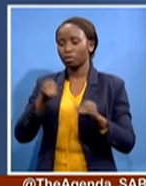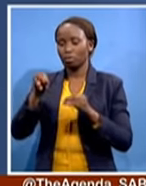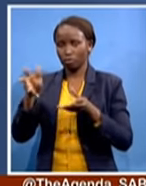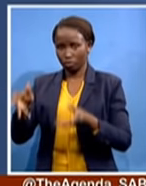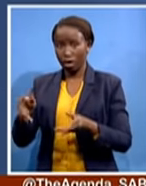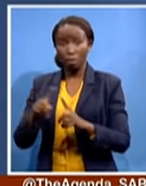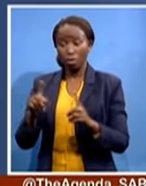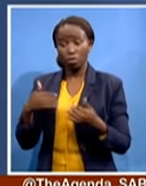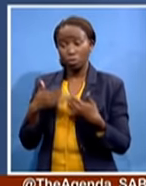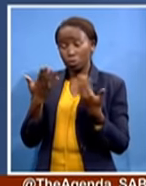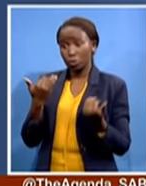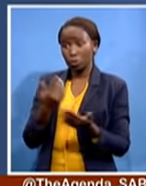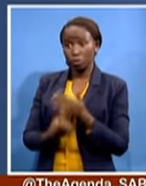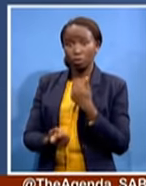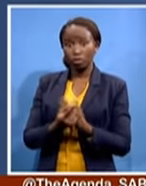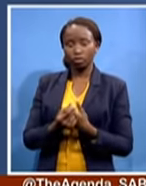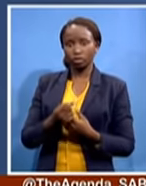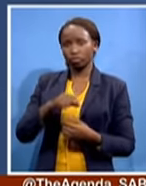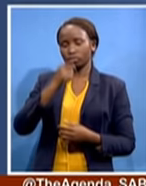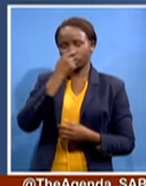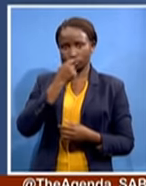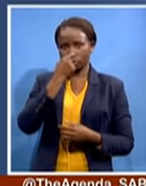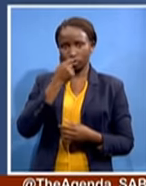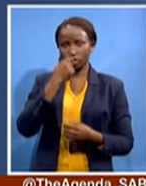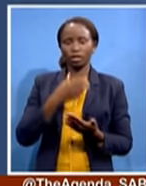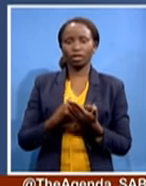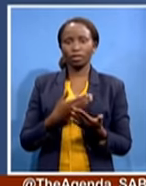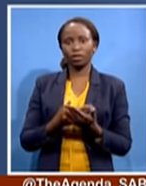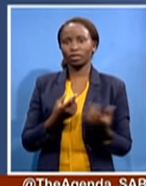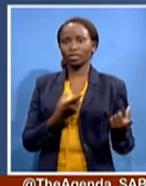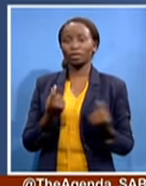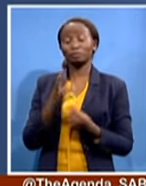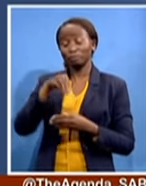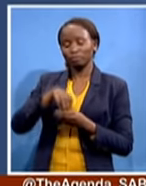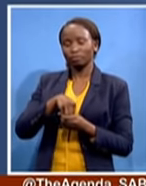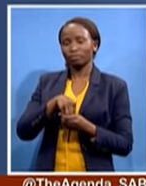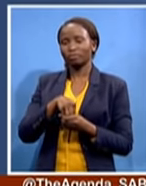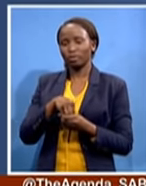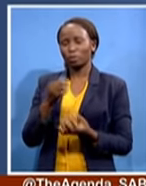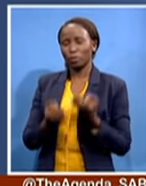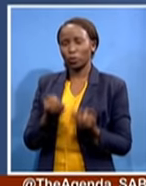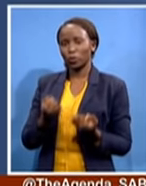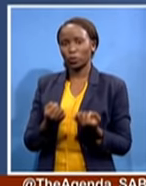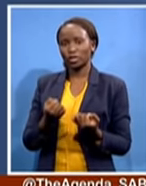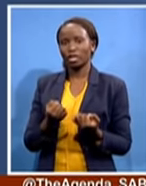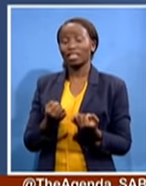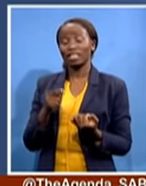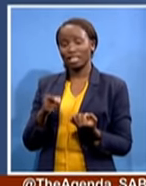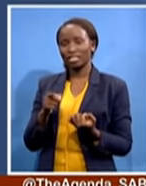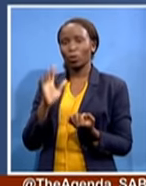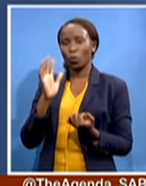case because it is more of a traditional court. But clearly, this is going to attract huge media interest. You